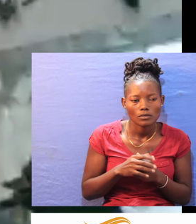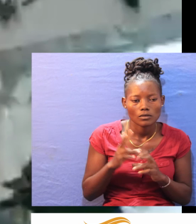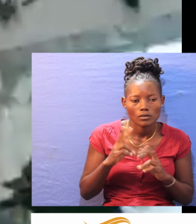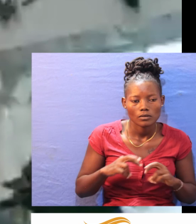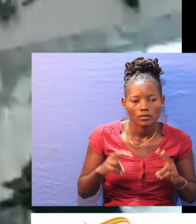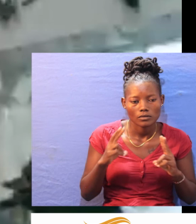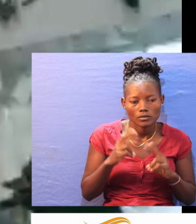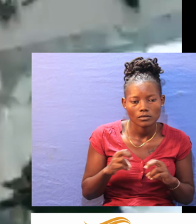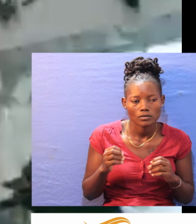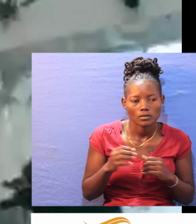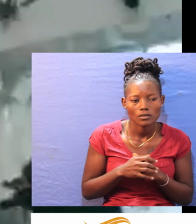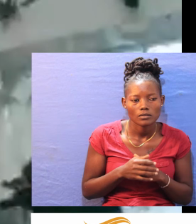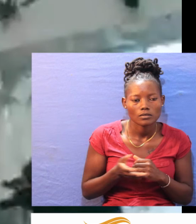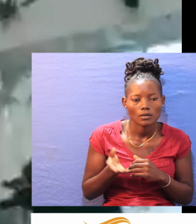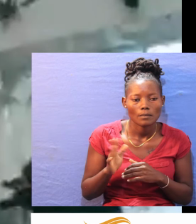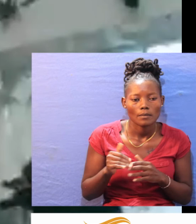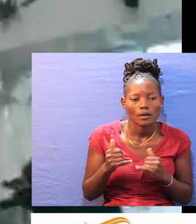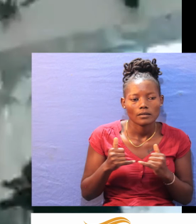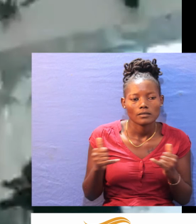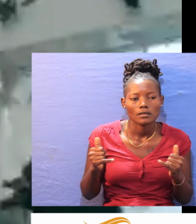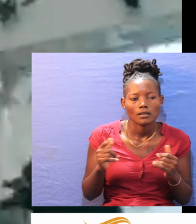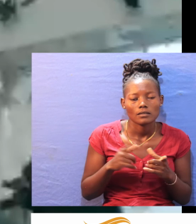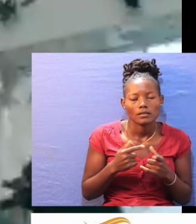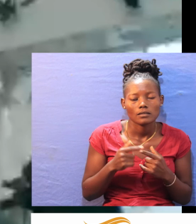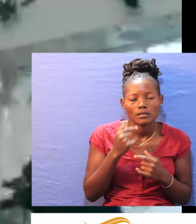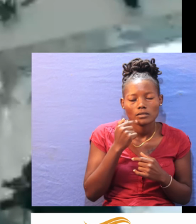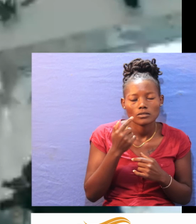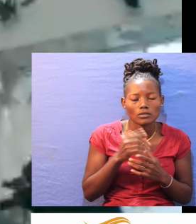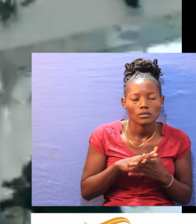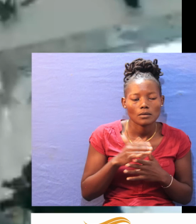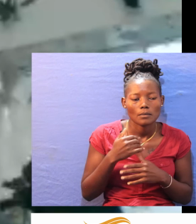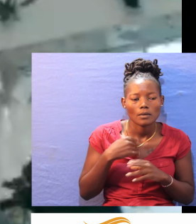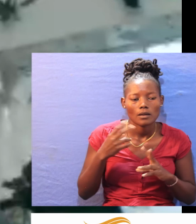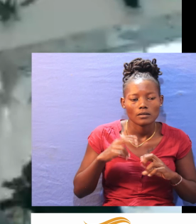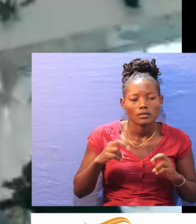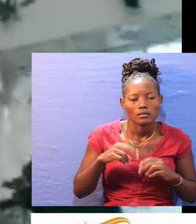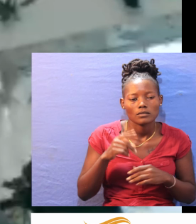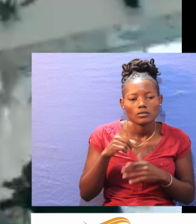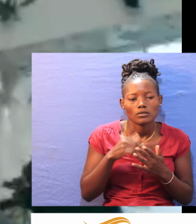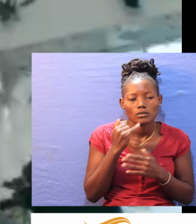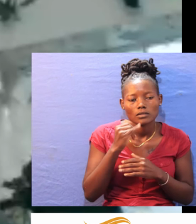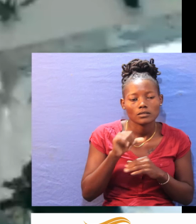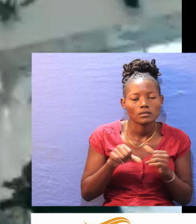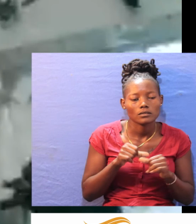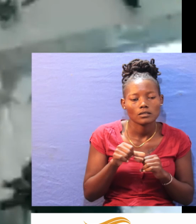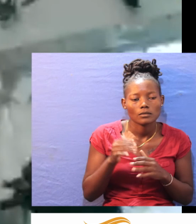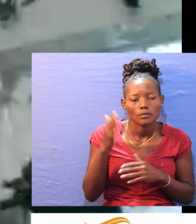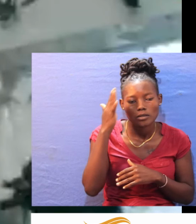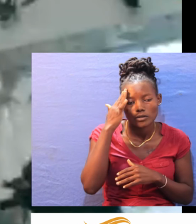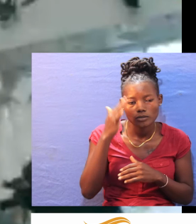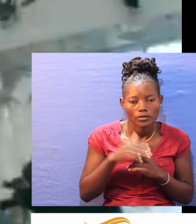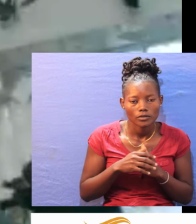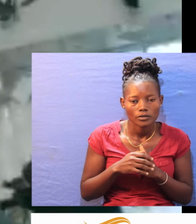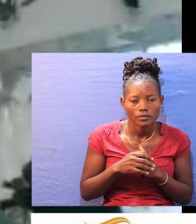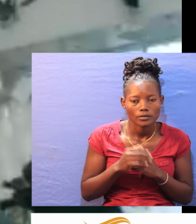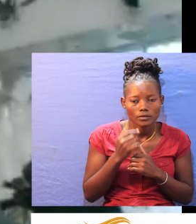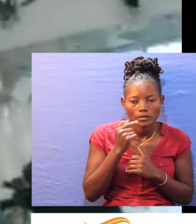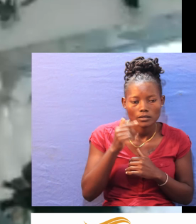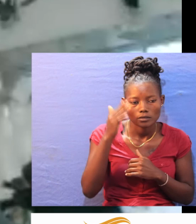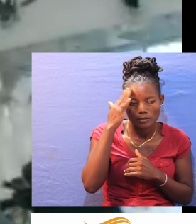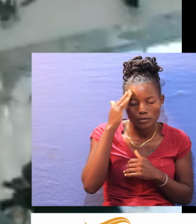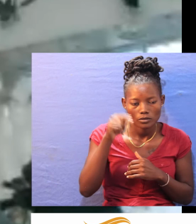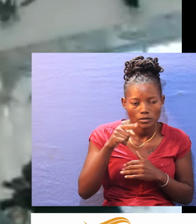bring them back in line and tell them that's not what my research is about. And, you know, you tell them, you know, that